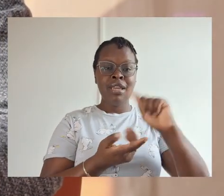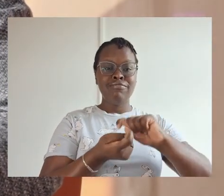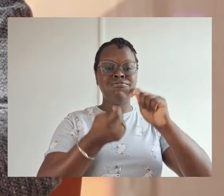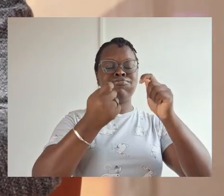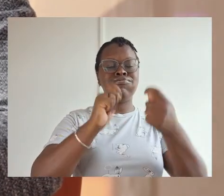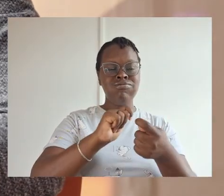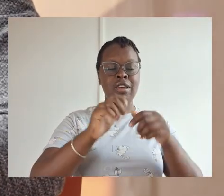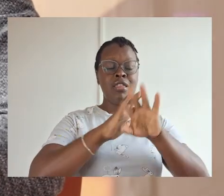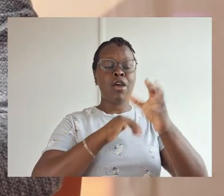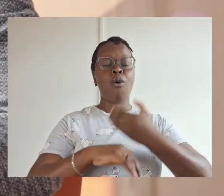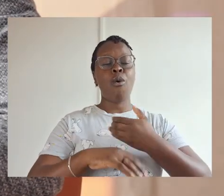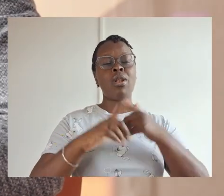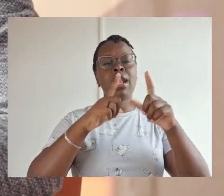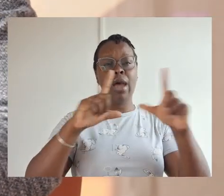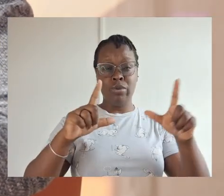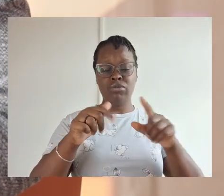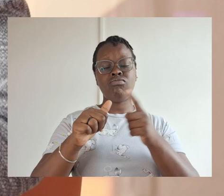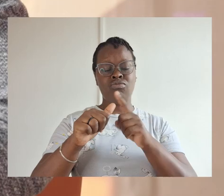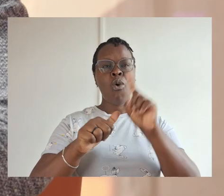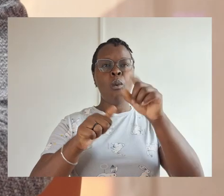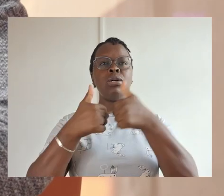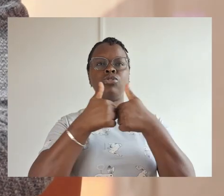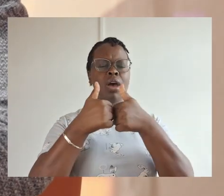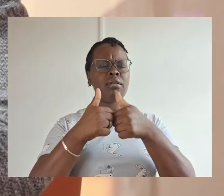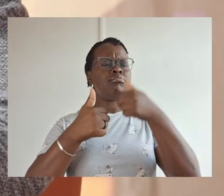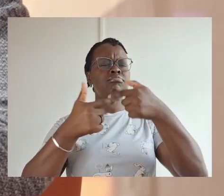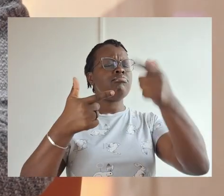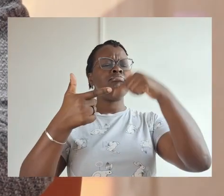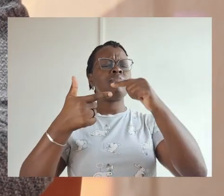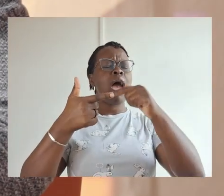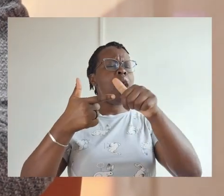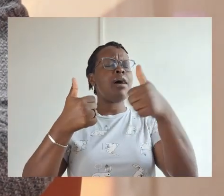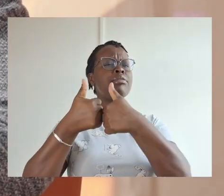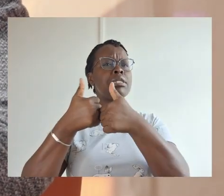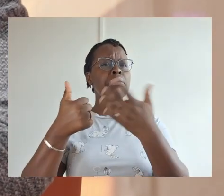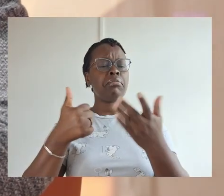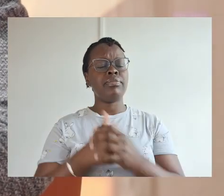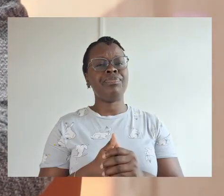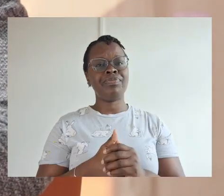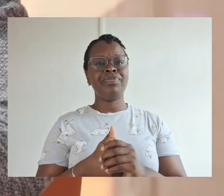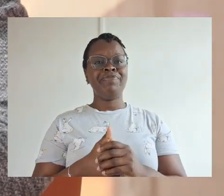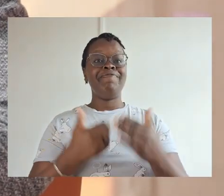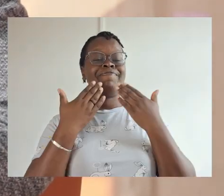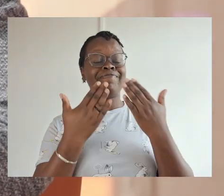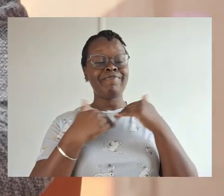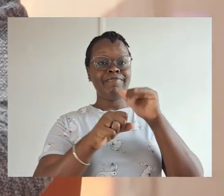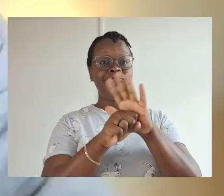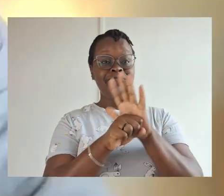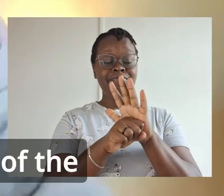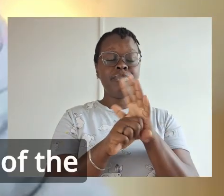needs to be very inclusive for them. What else are we seeing as a challenge when it comes to learning for the refugees? Thank you so